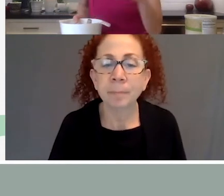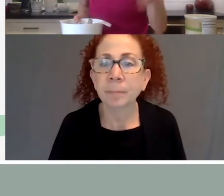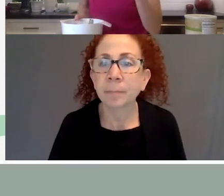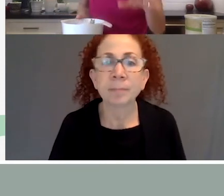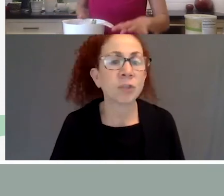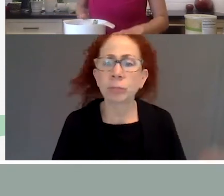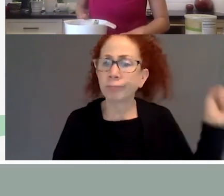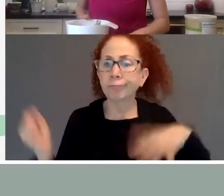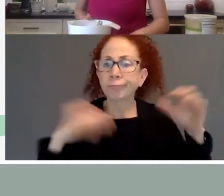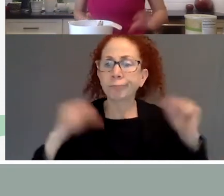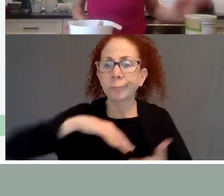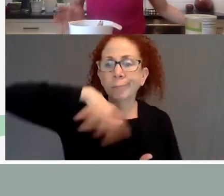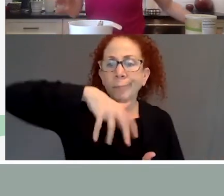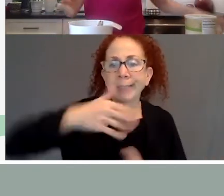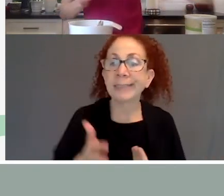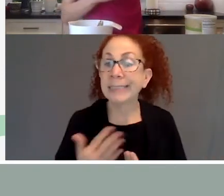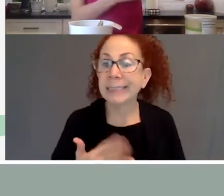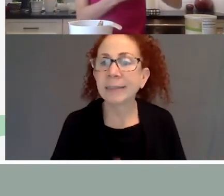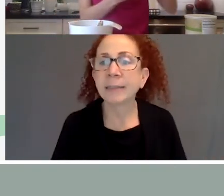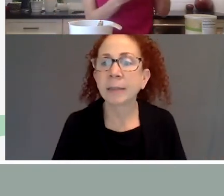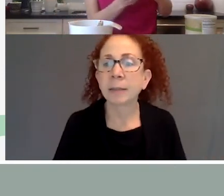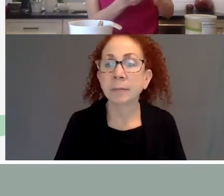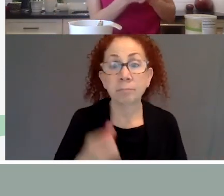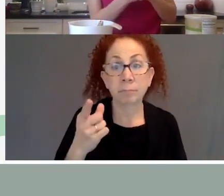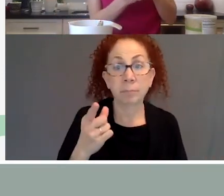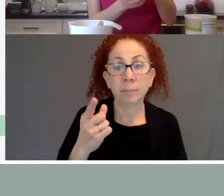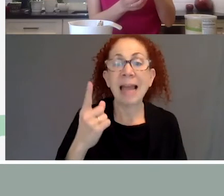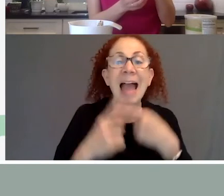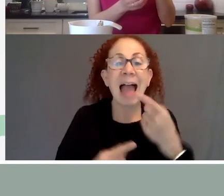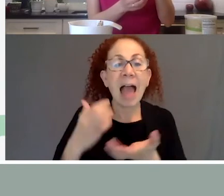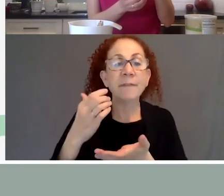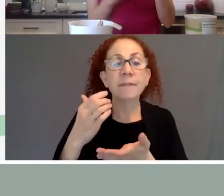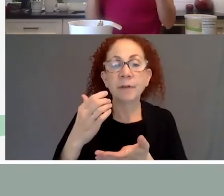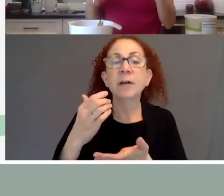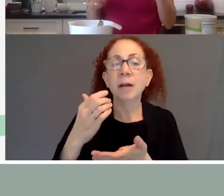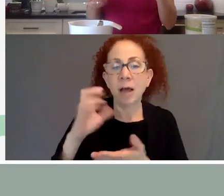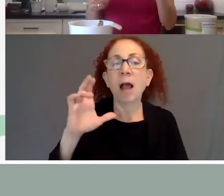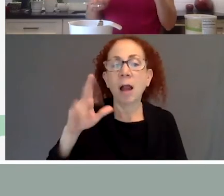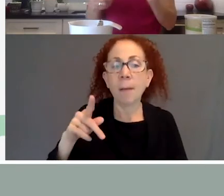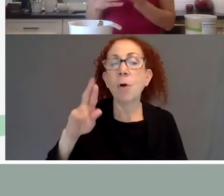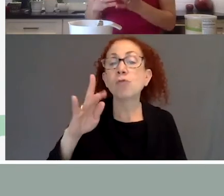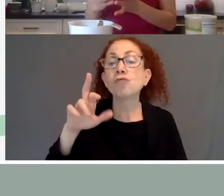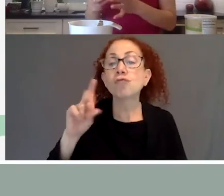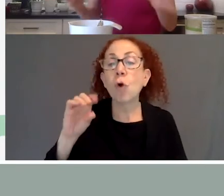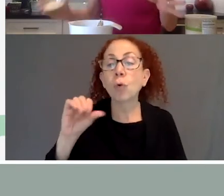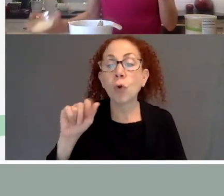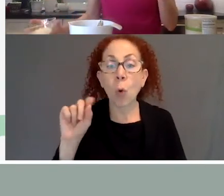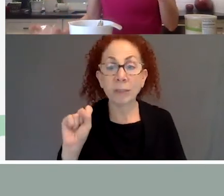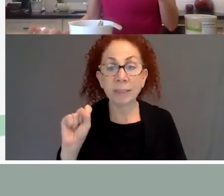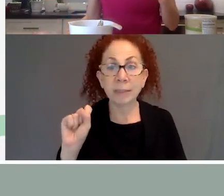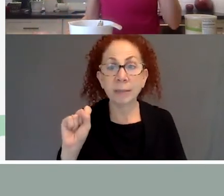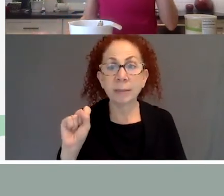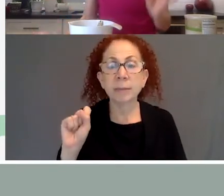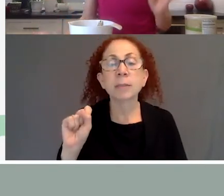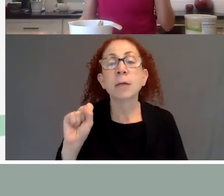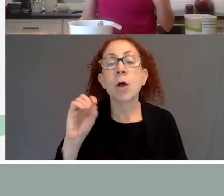stuff in the bowl and mix it. It's so easy. So you're gonna start with a half a cup of rolled oats. Now oats I mentioned are part of that